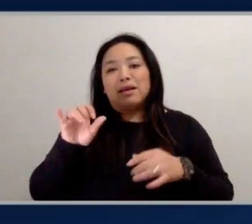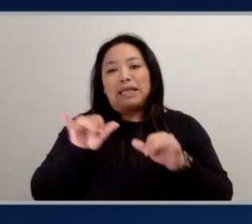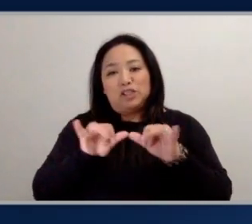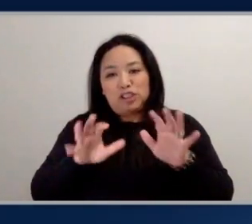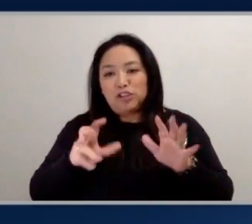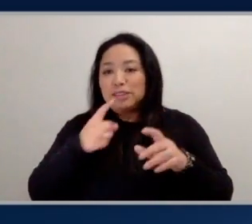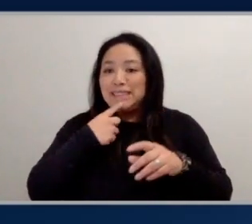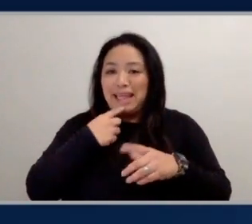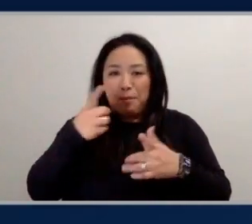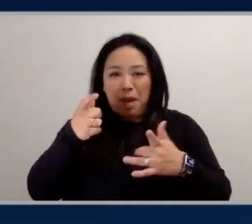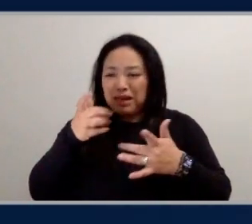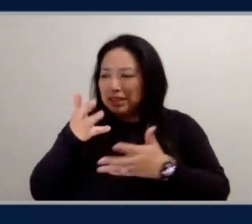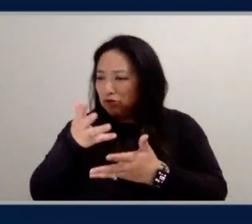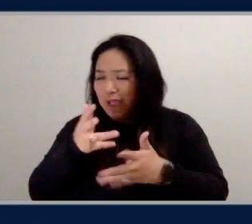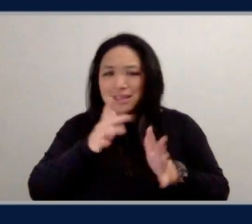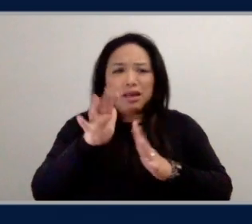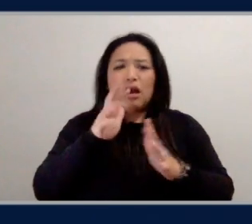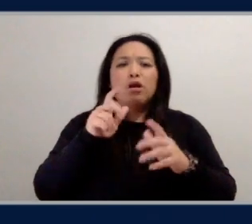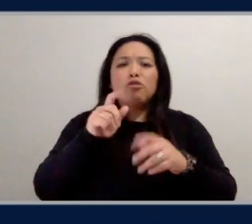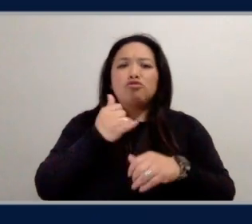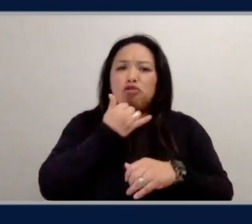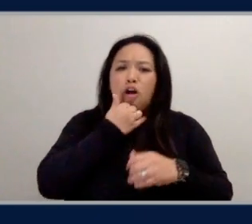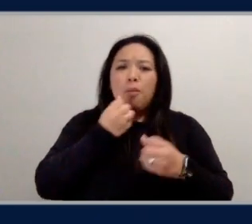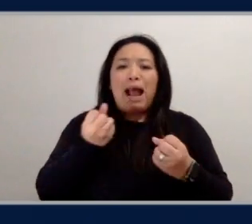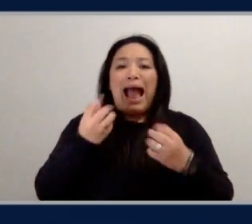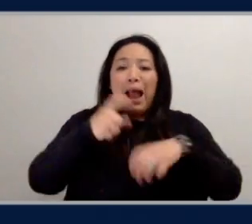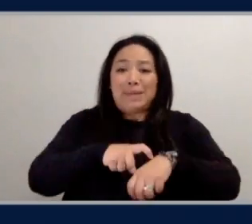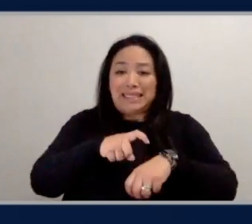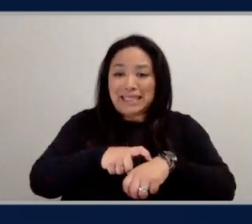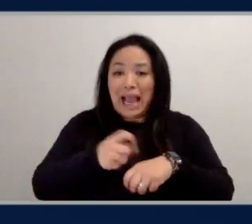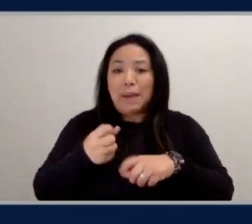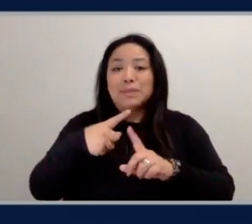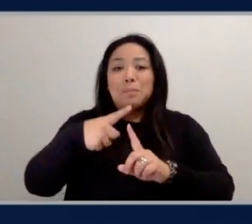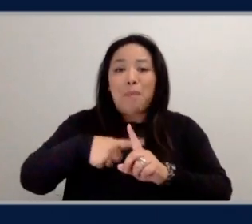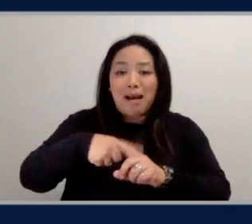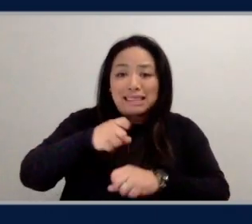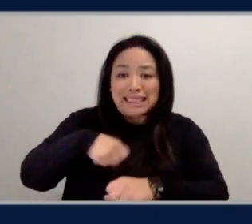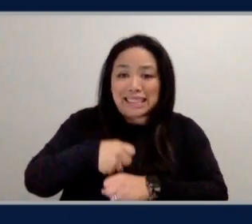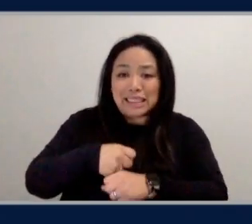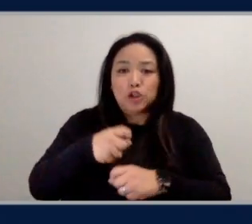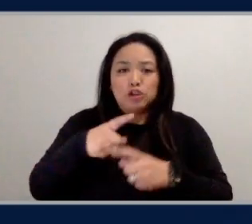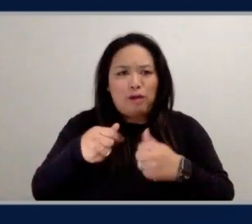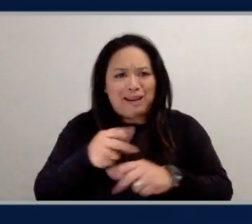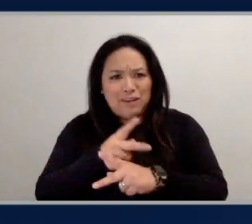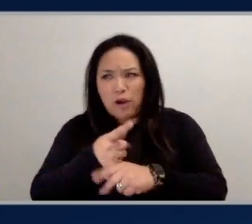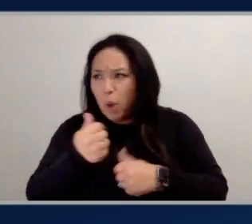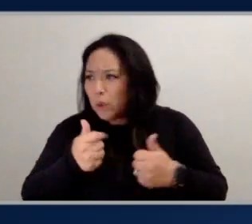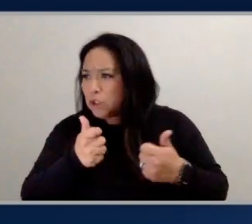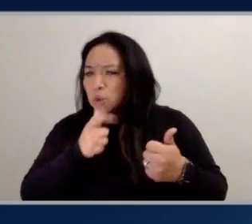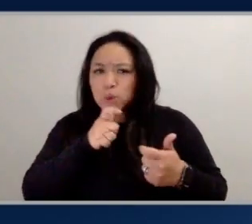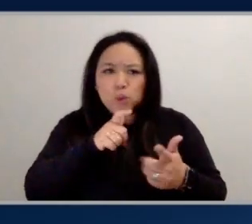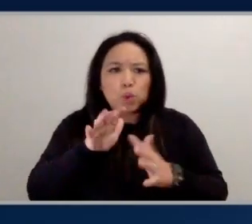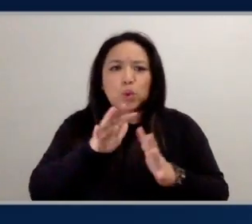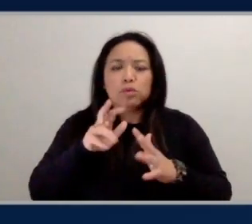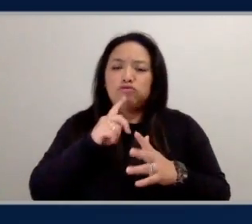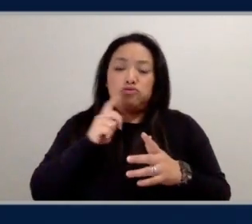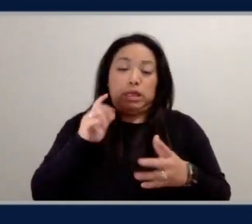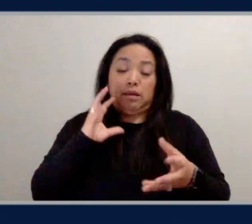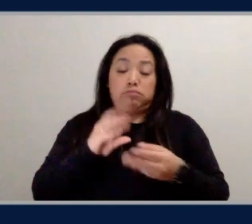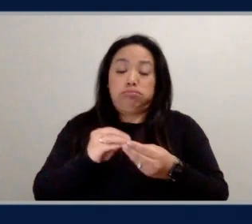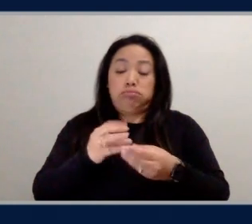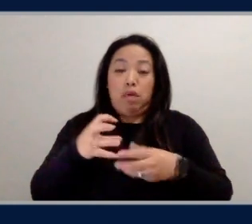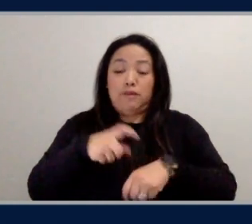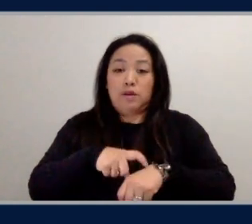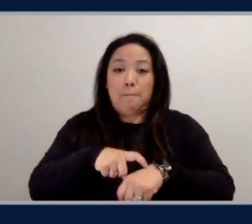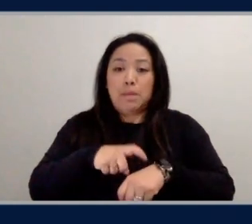the minutes, hours of time that they aggregate over months or years, this is huge. This is going to be really impactful for a lot of our customers. Chat's going